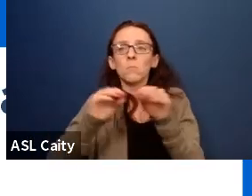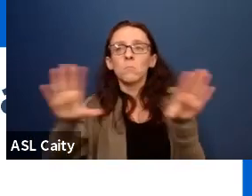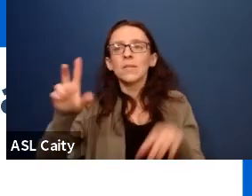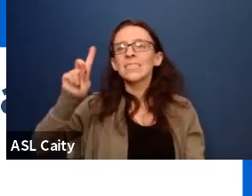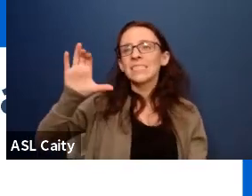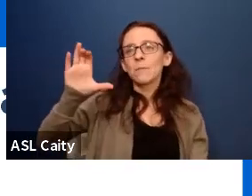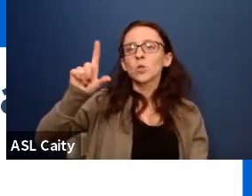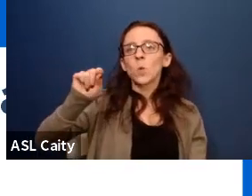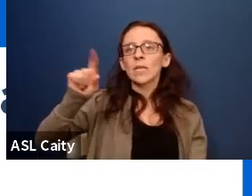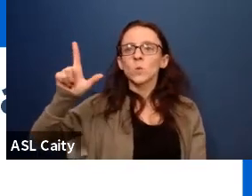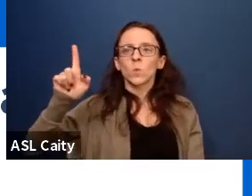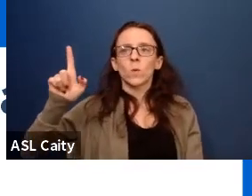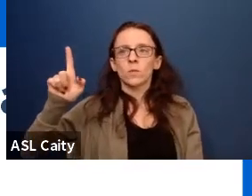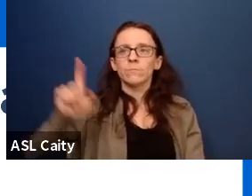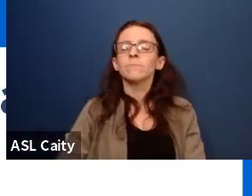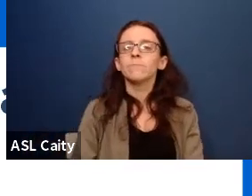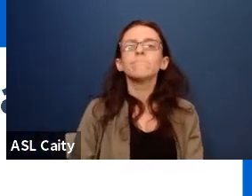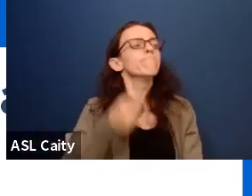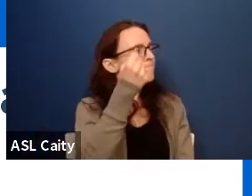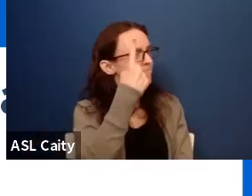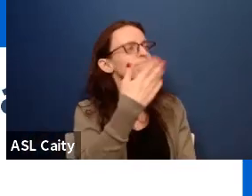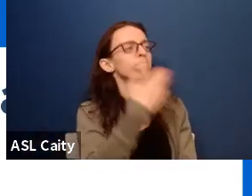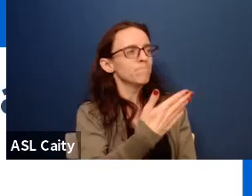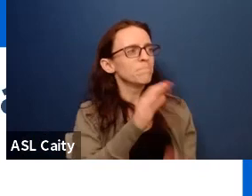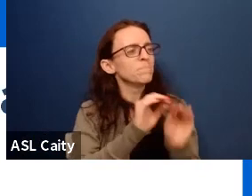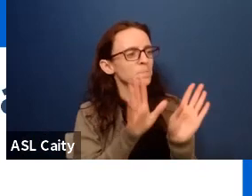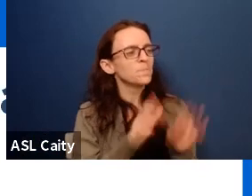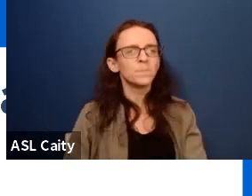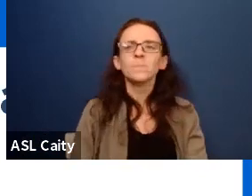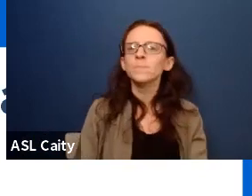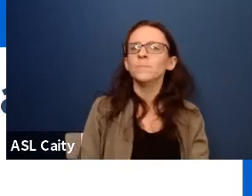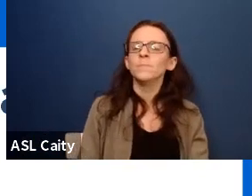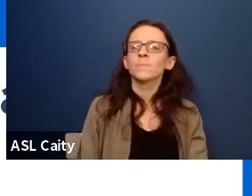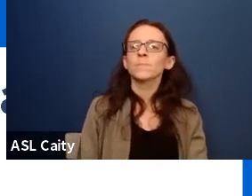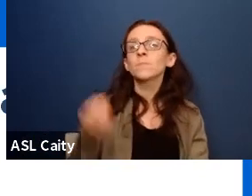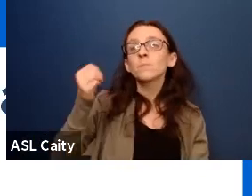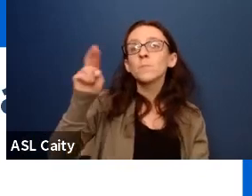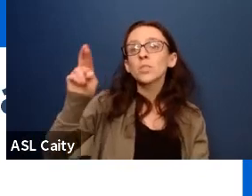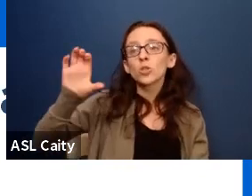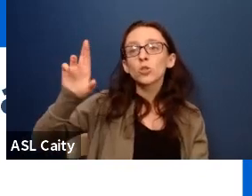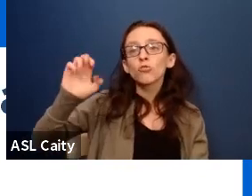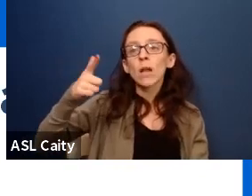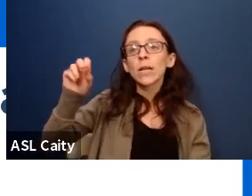of 2021. Got it. Thank you. Mr. Krieger?